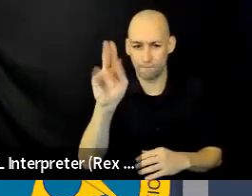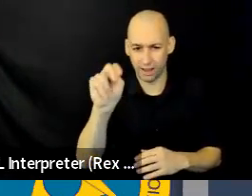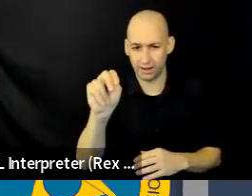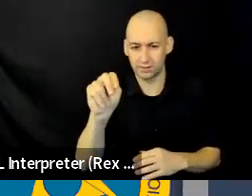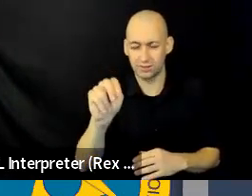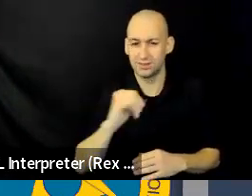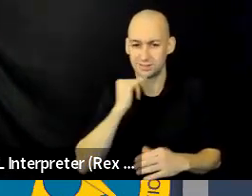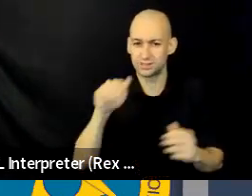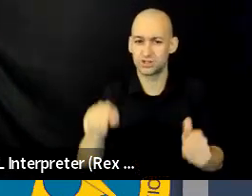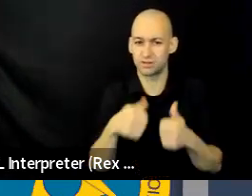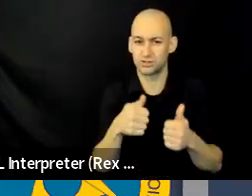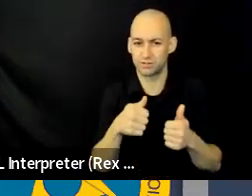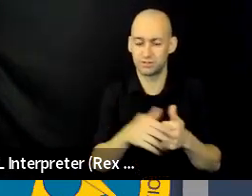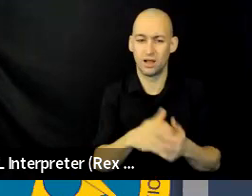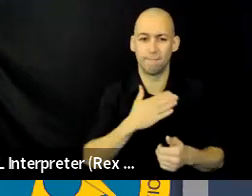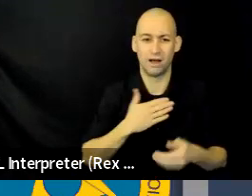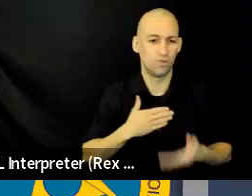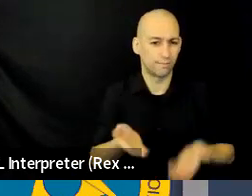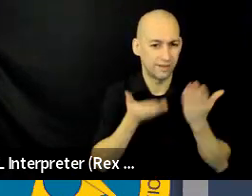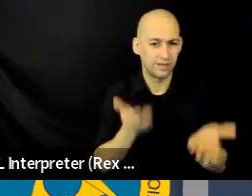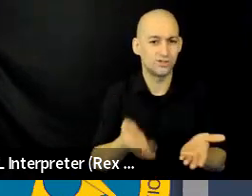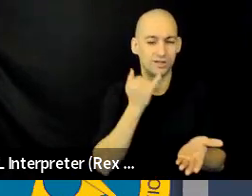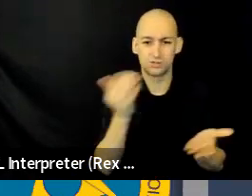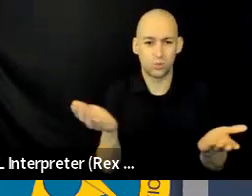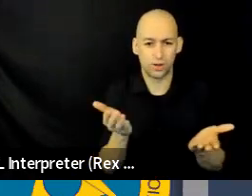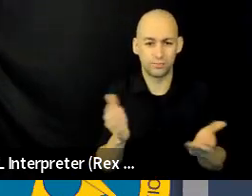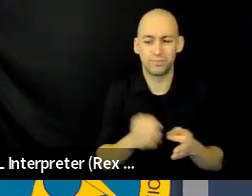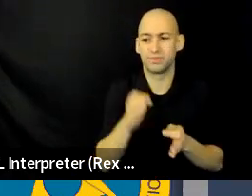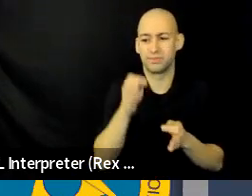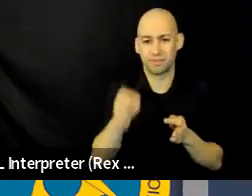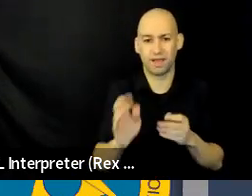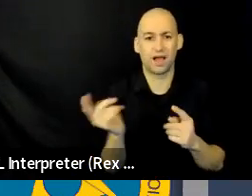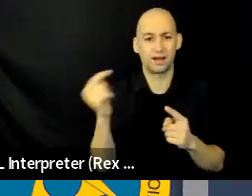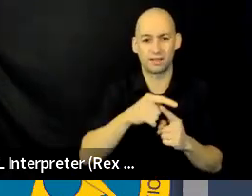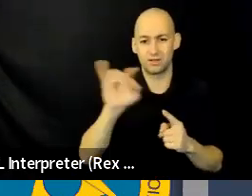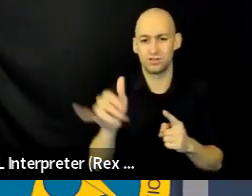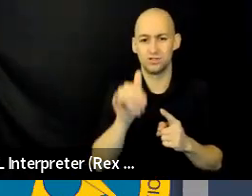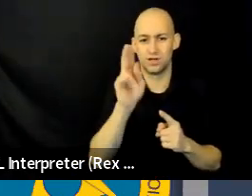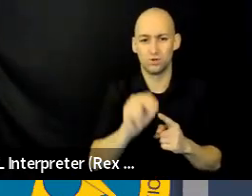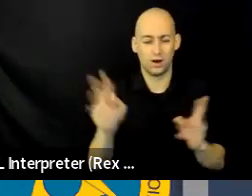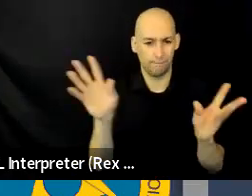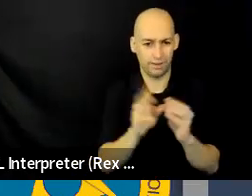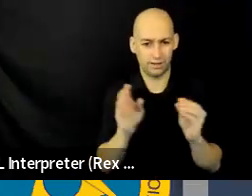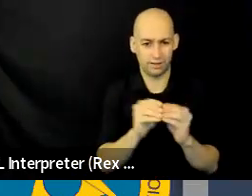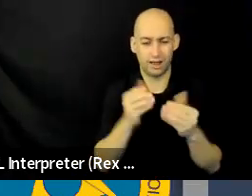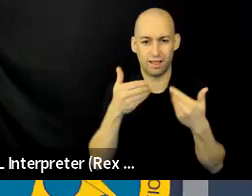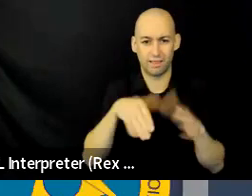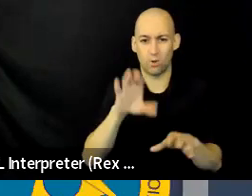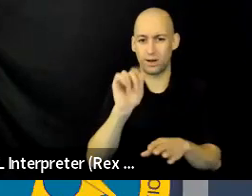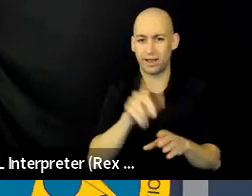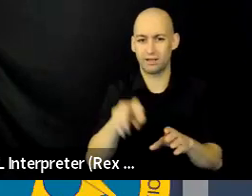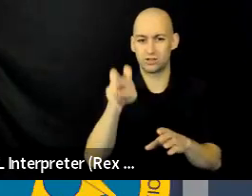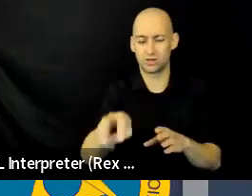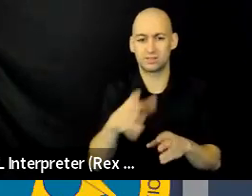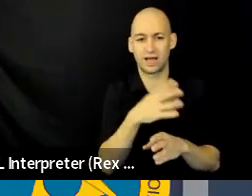challenging. My recommendation would be to delay this until our January meeting, to allow Caltrans and the property owner to